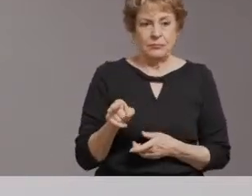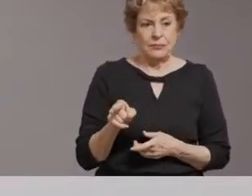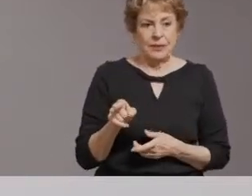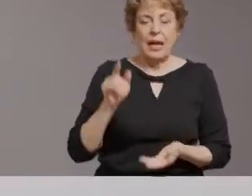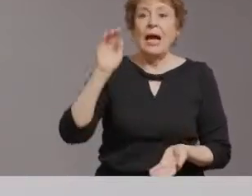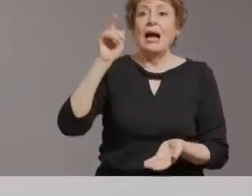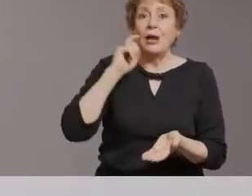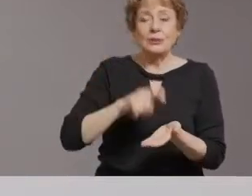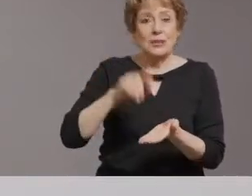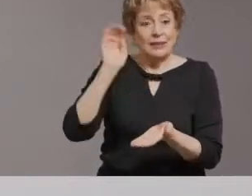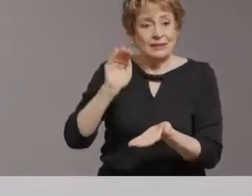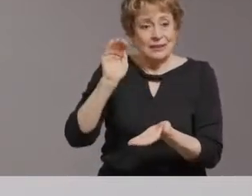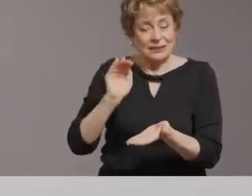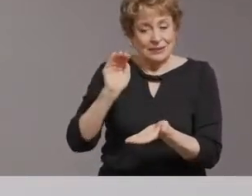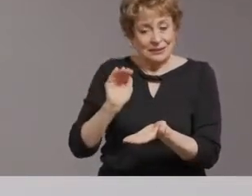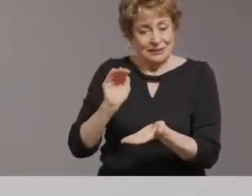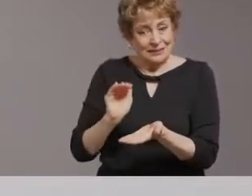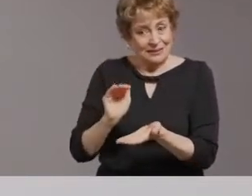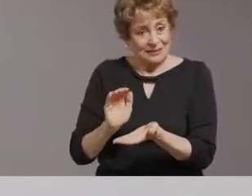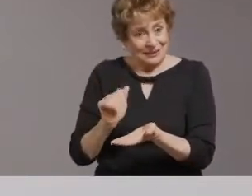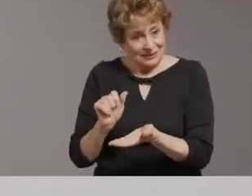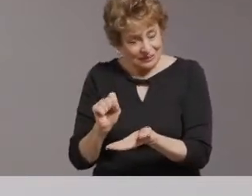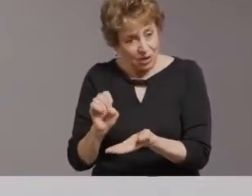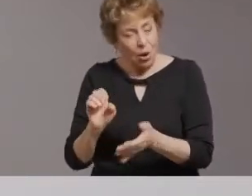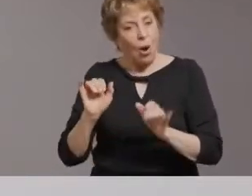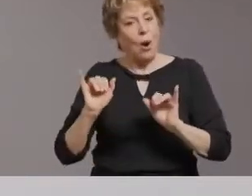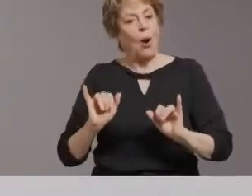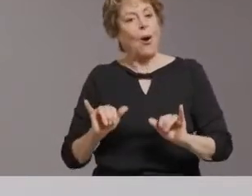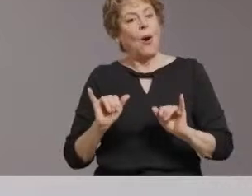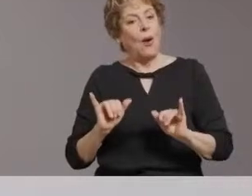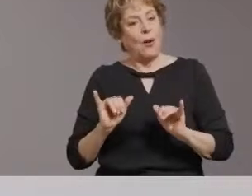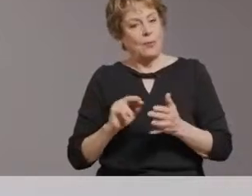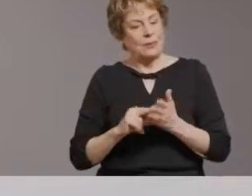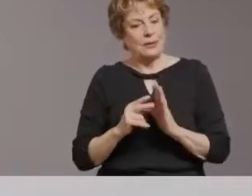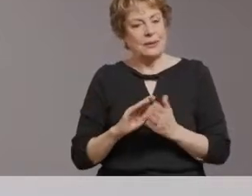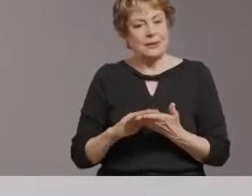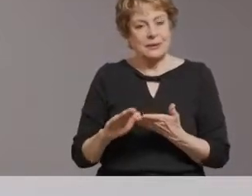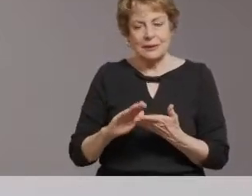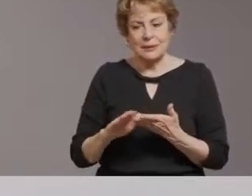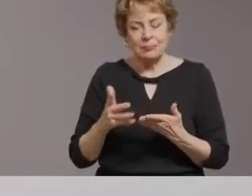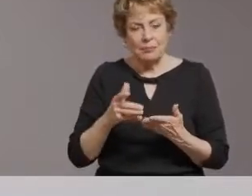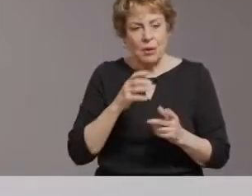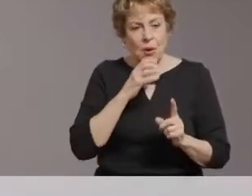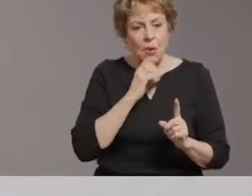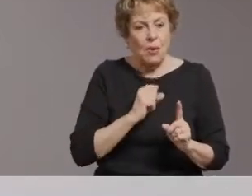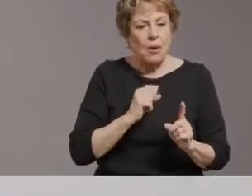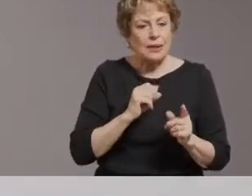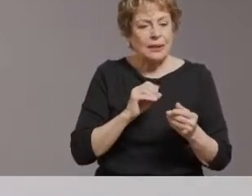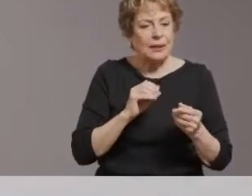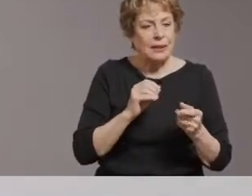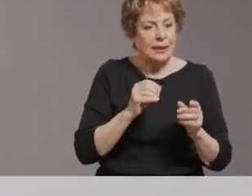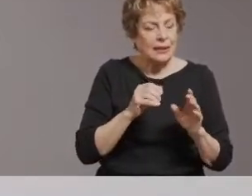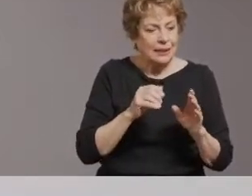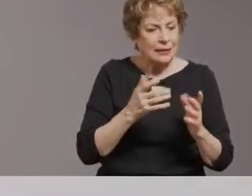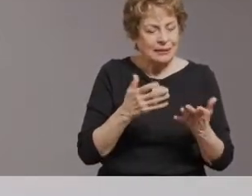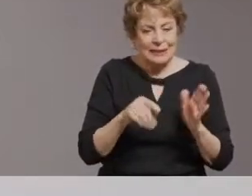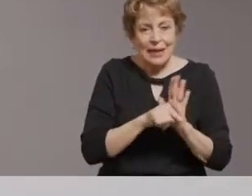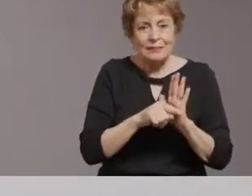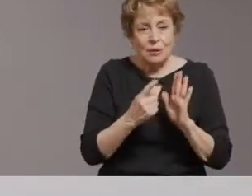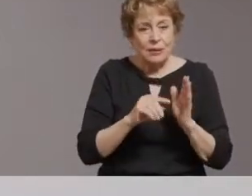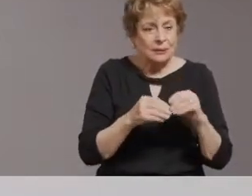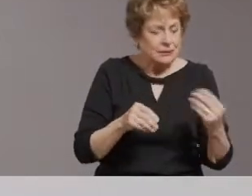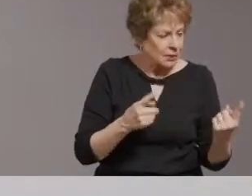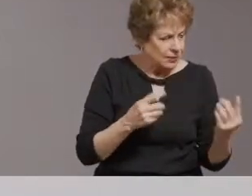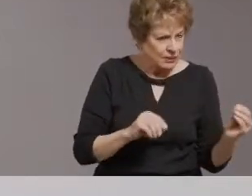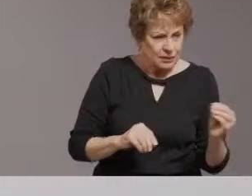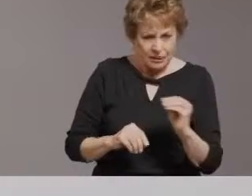you start to see more of that cleanup, which is why we can have -1 death on a day, or a reduction in